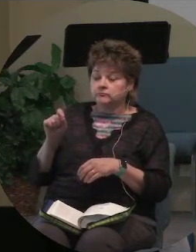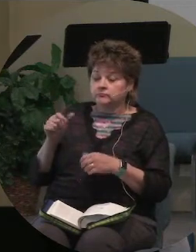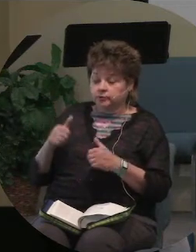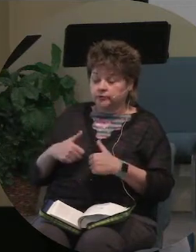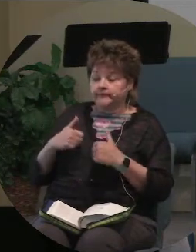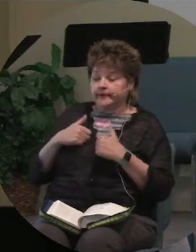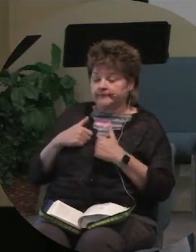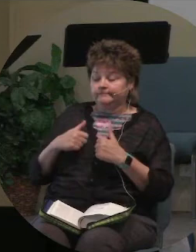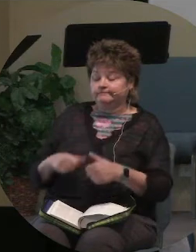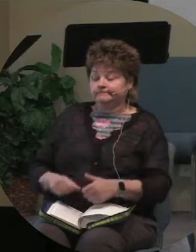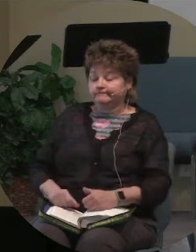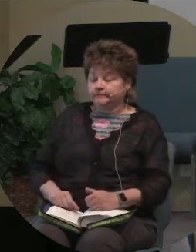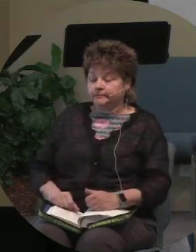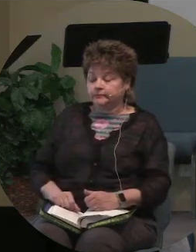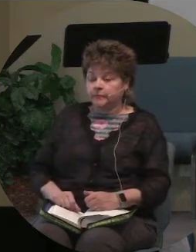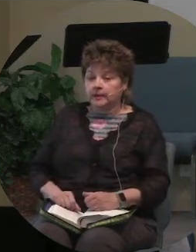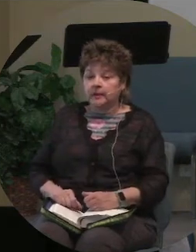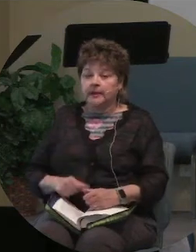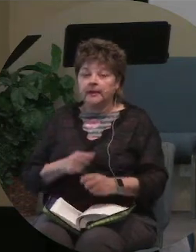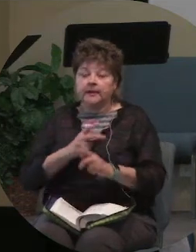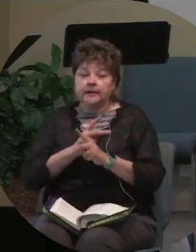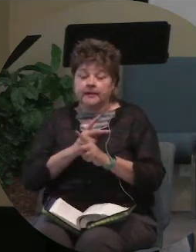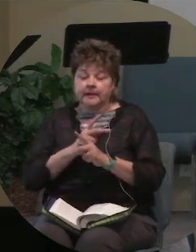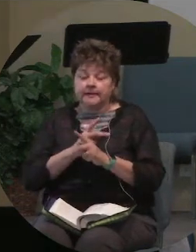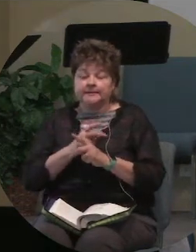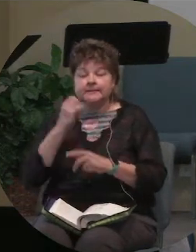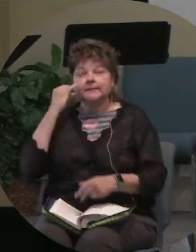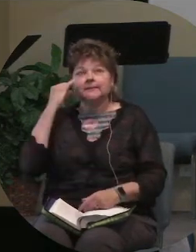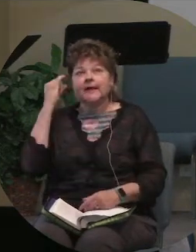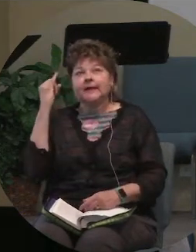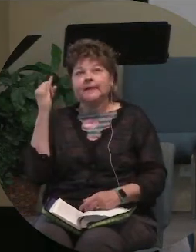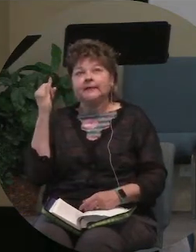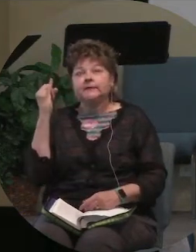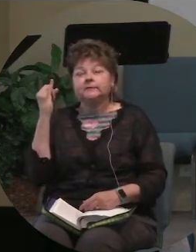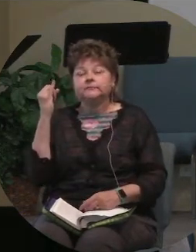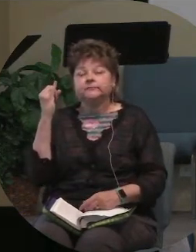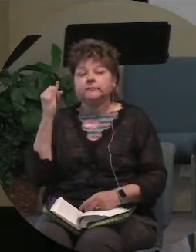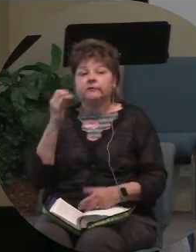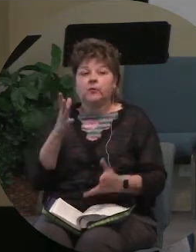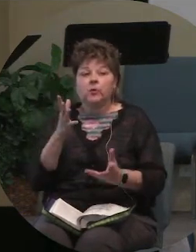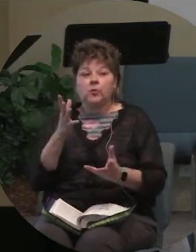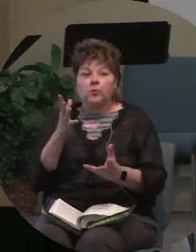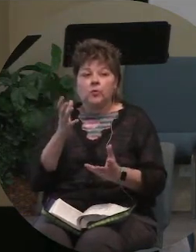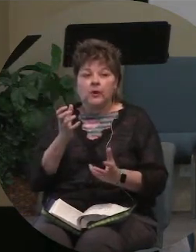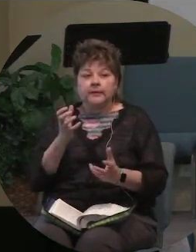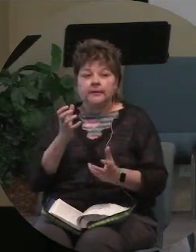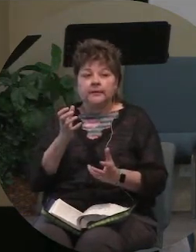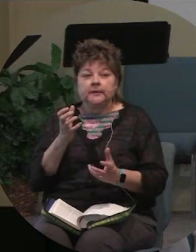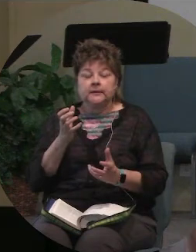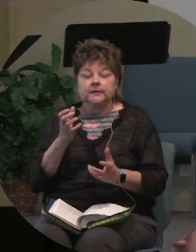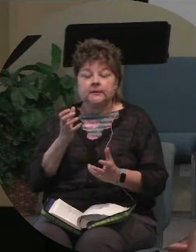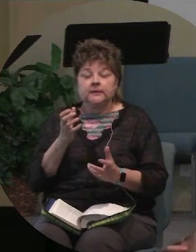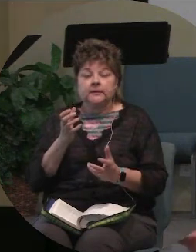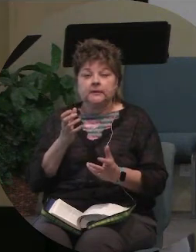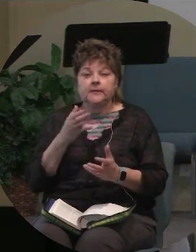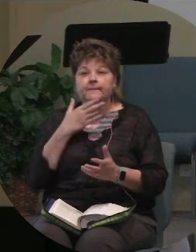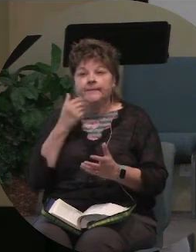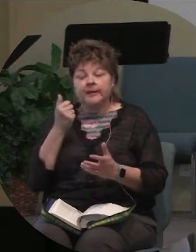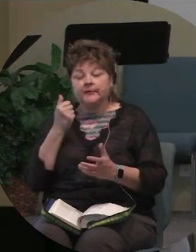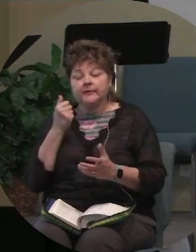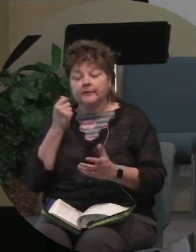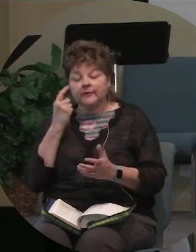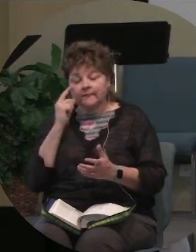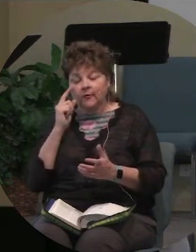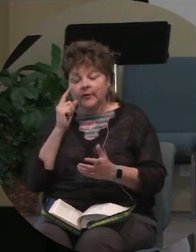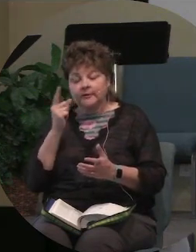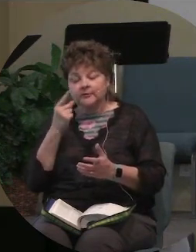survive. See, kindness is this idea of wanting some better for someone else than you necessarily want